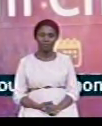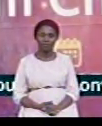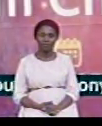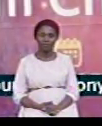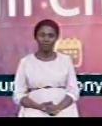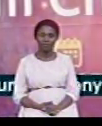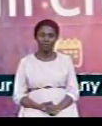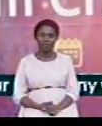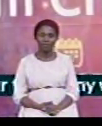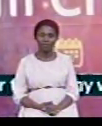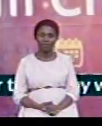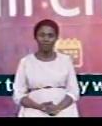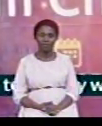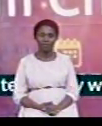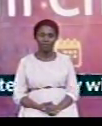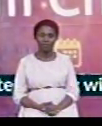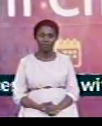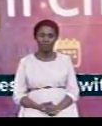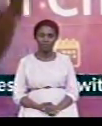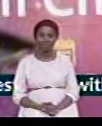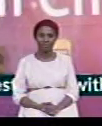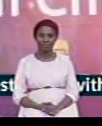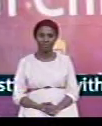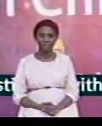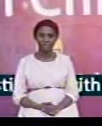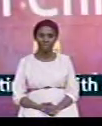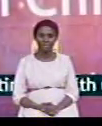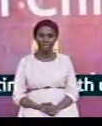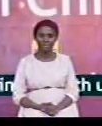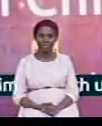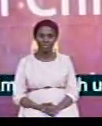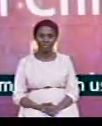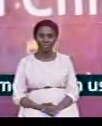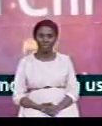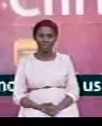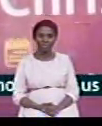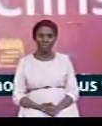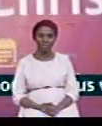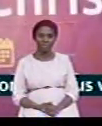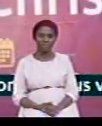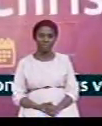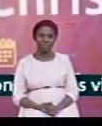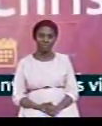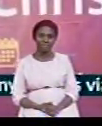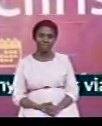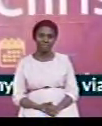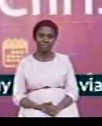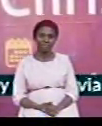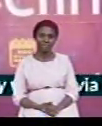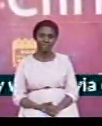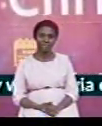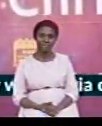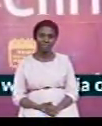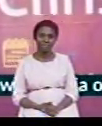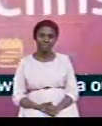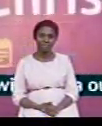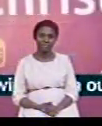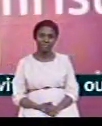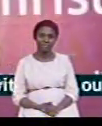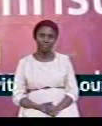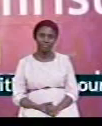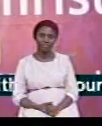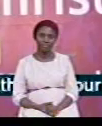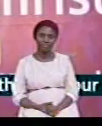ani se ah ti yan fa moja ya mama madam yi bewu na ma ti voice bi se mesu se enti moja enti mi bewu rhetorical question na ma busa me ho